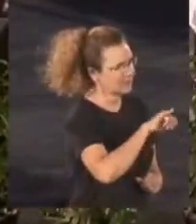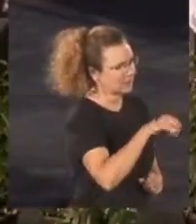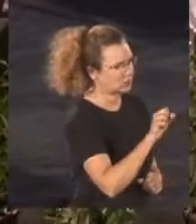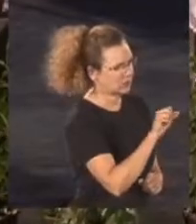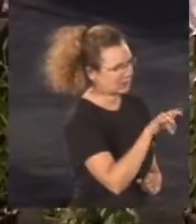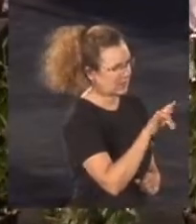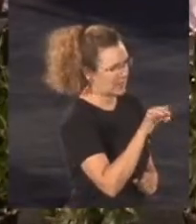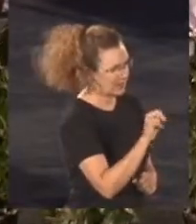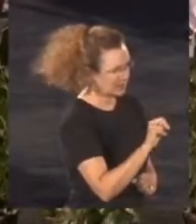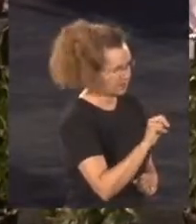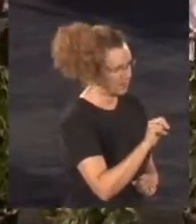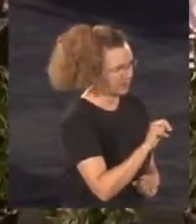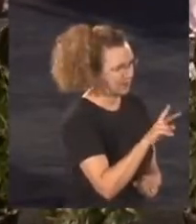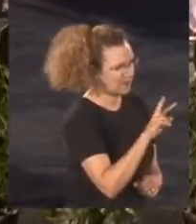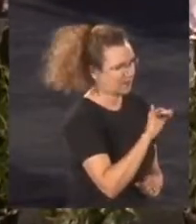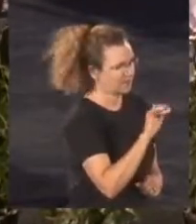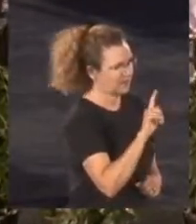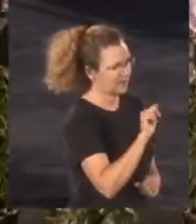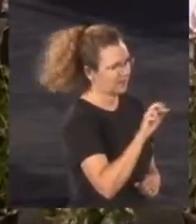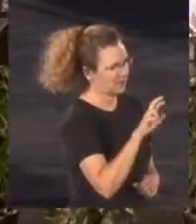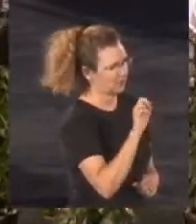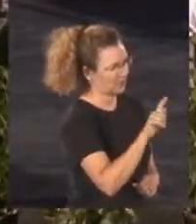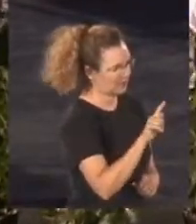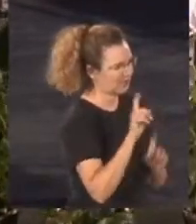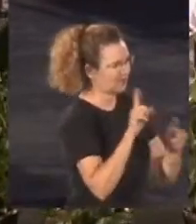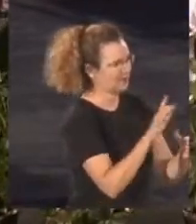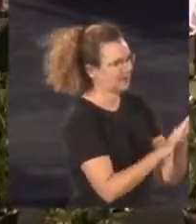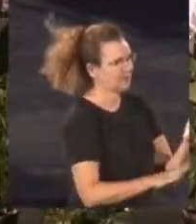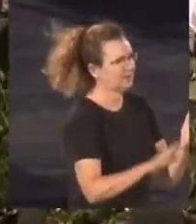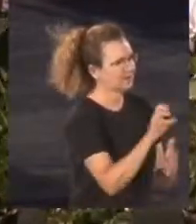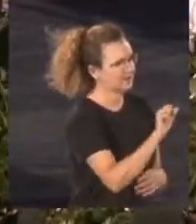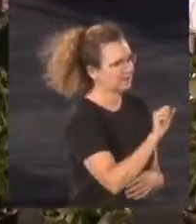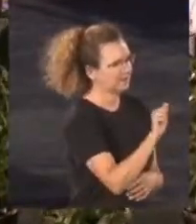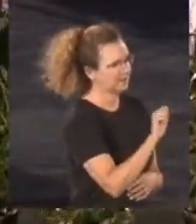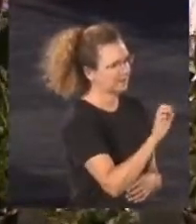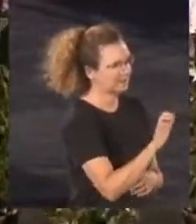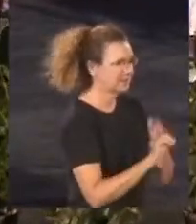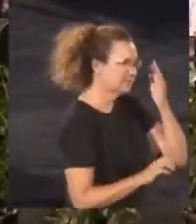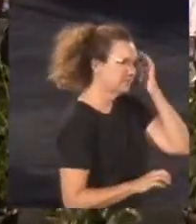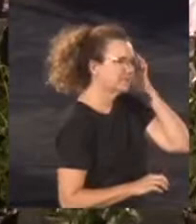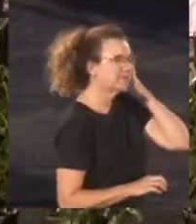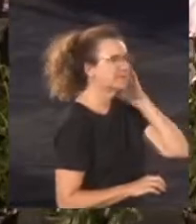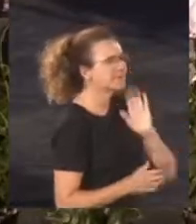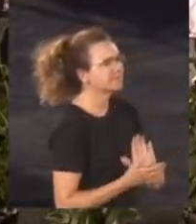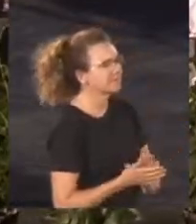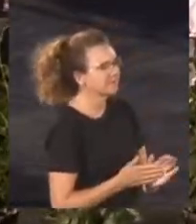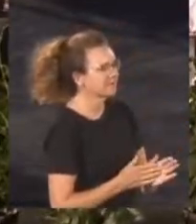Jocelyn Rose Villarreal will be attending San Antonio College.